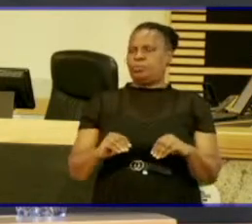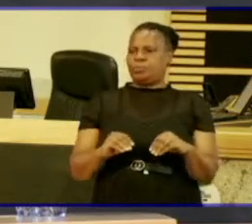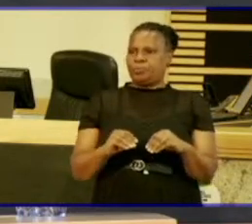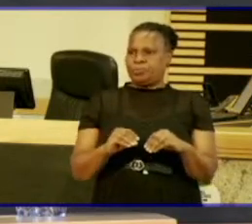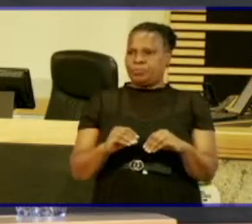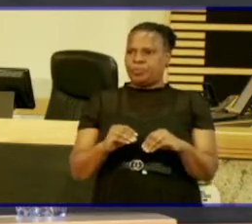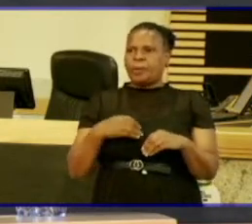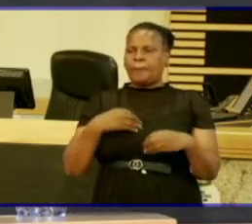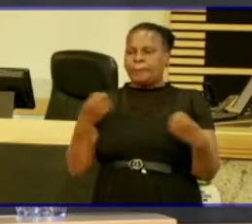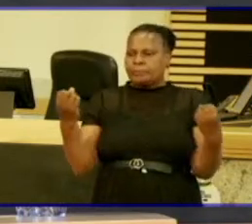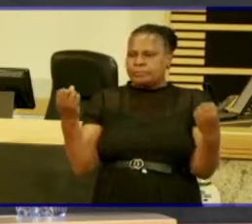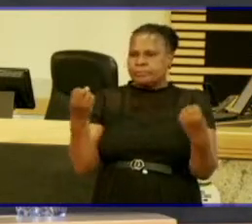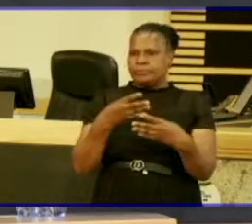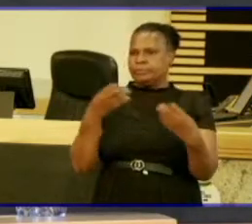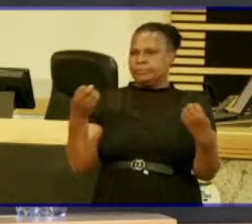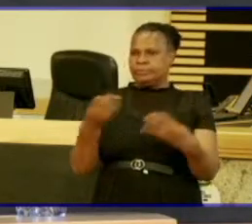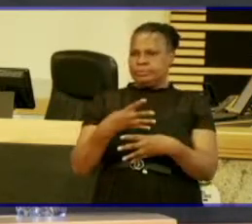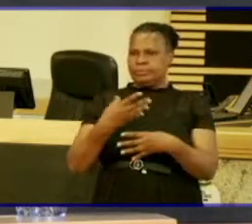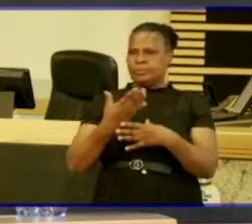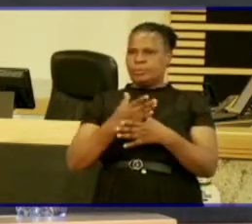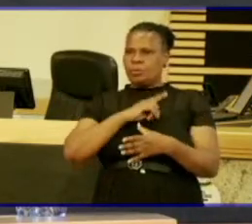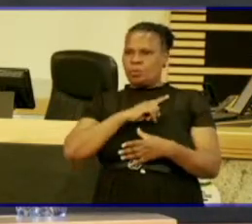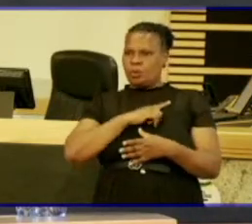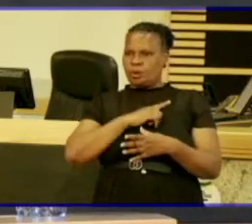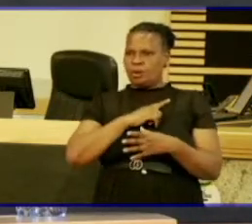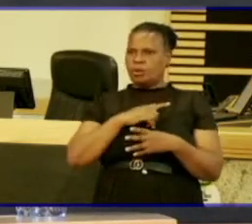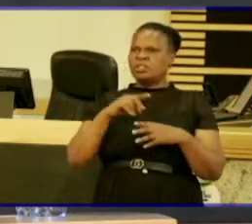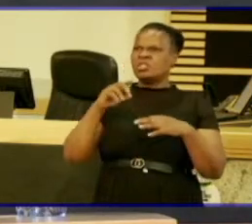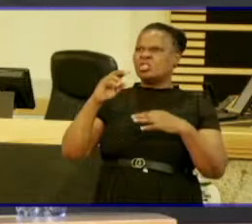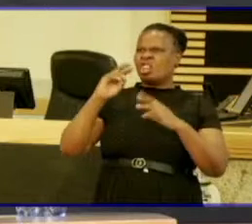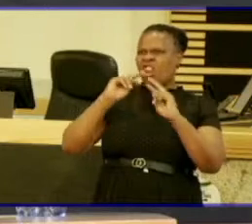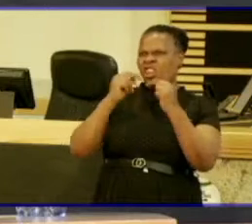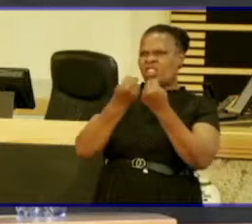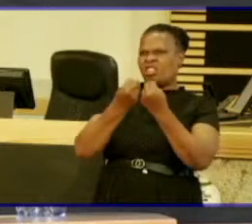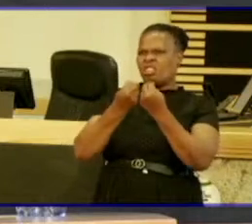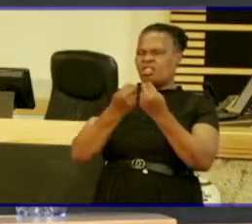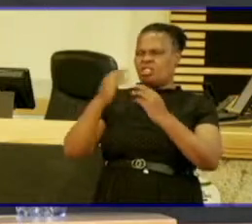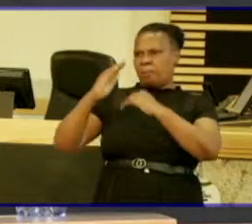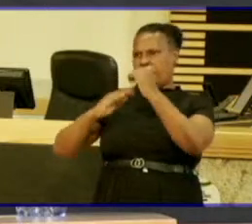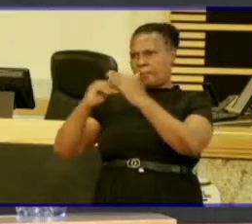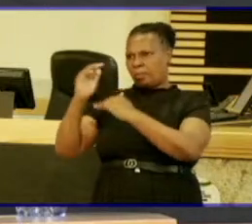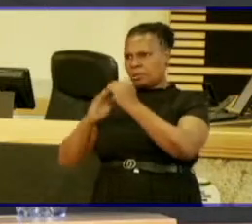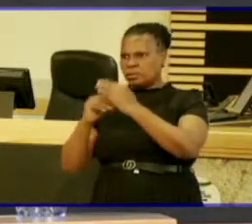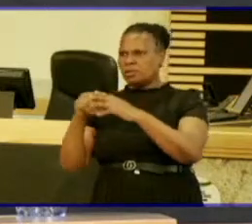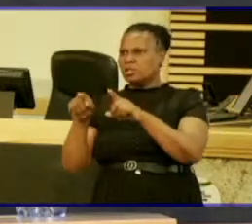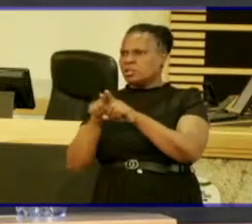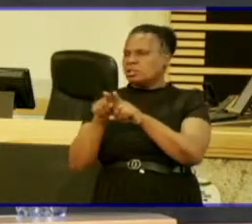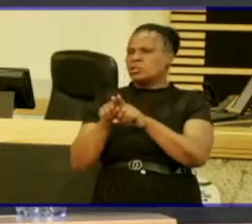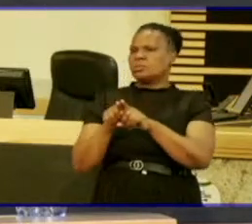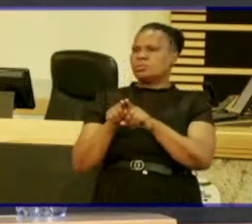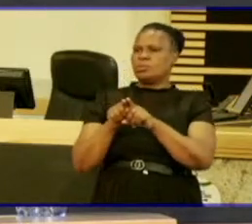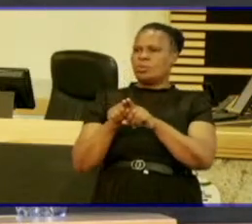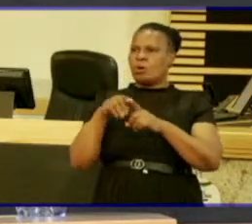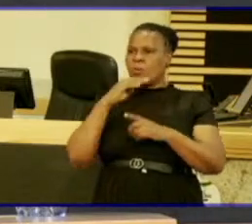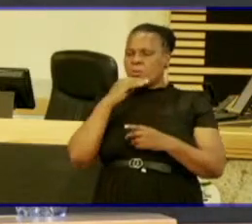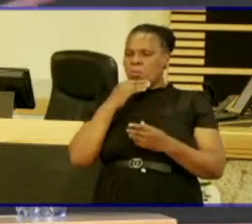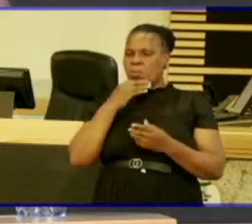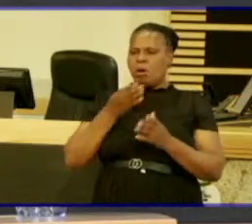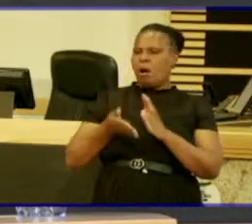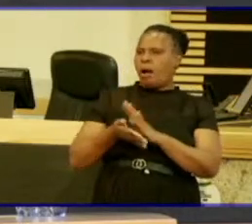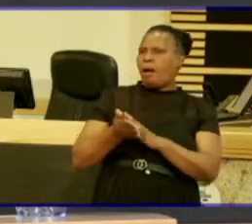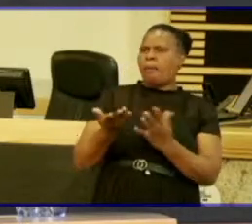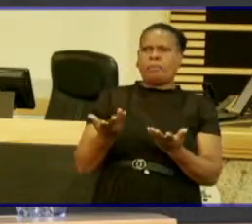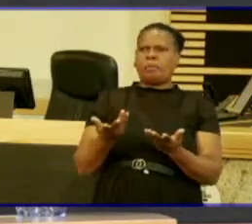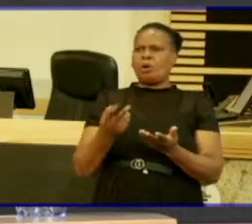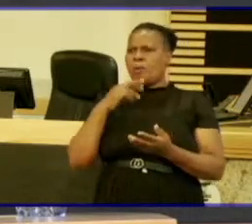to do in that as part of nation building and social cohesion. So funeka ungathi uhamba bungazazi noba